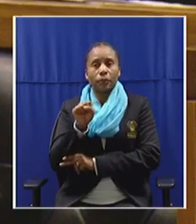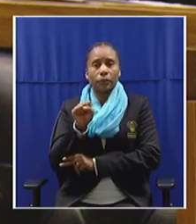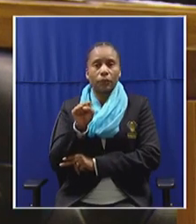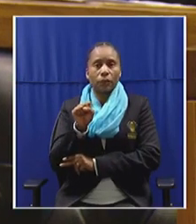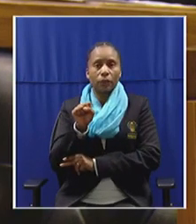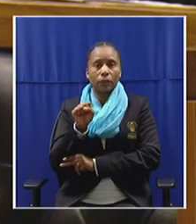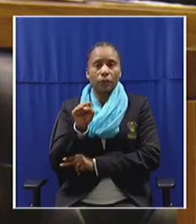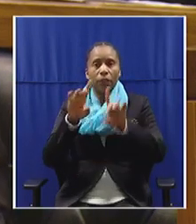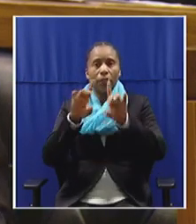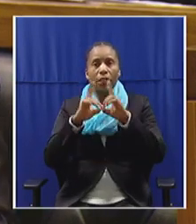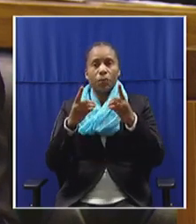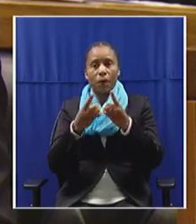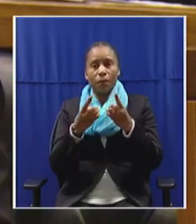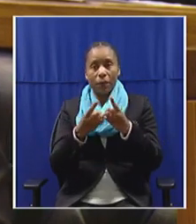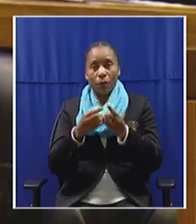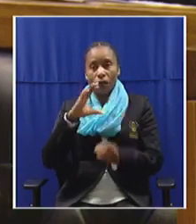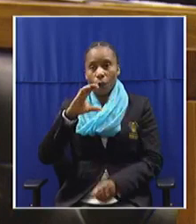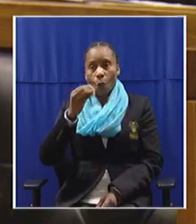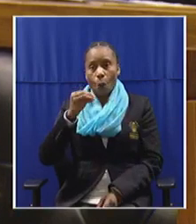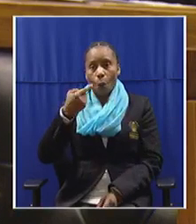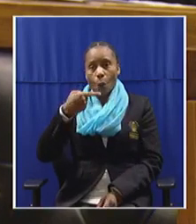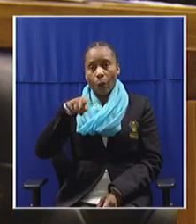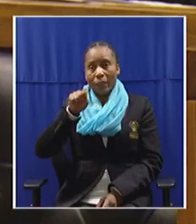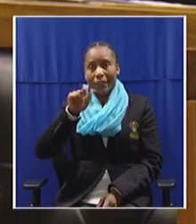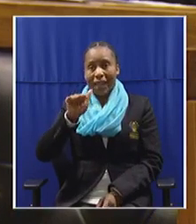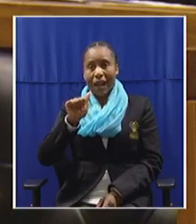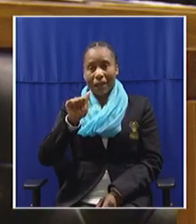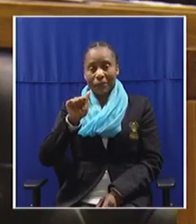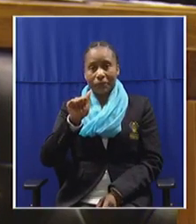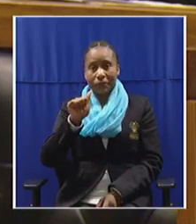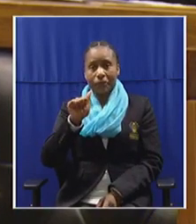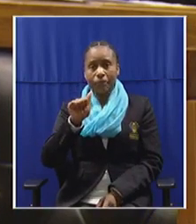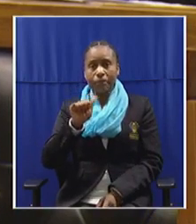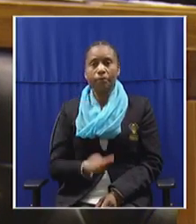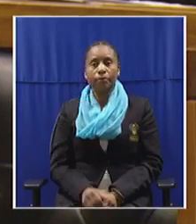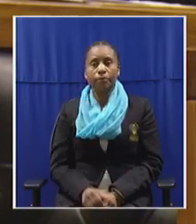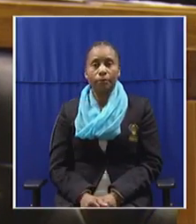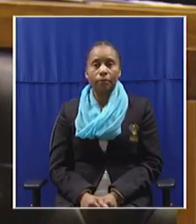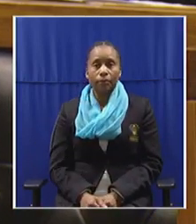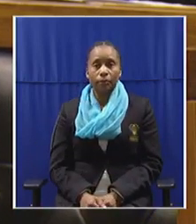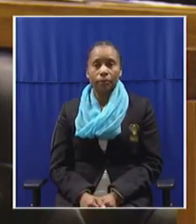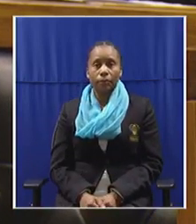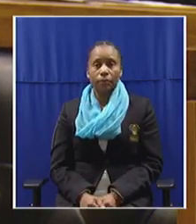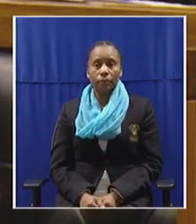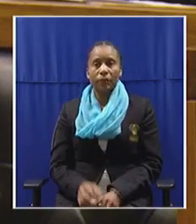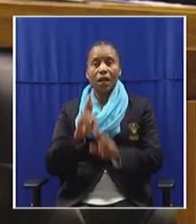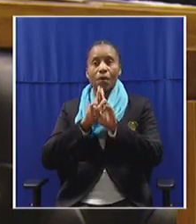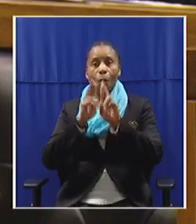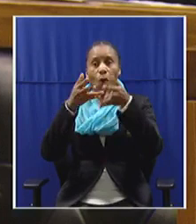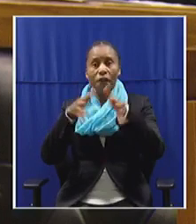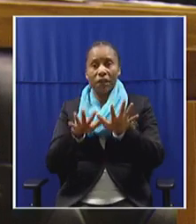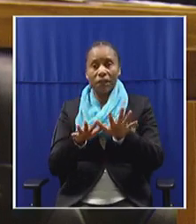The Department of Cooperative Governance and Traditional Affairs has reported that the